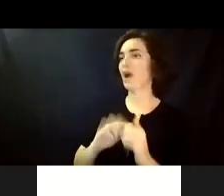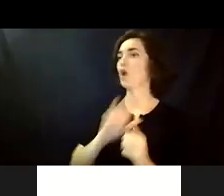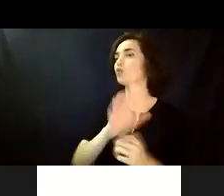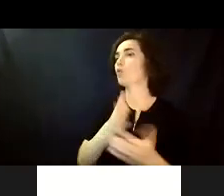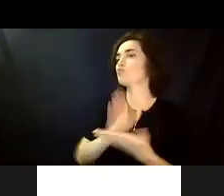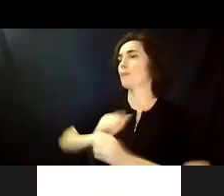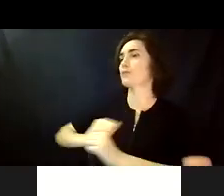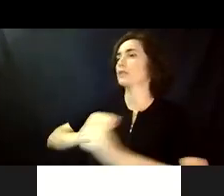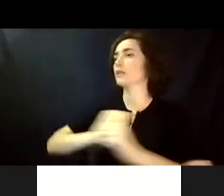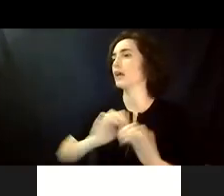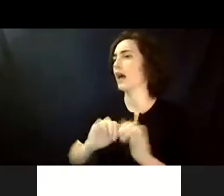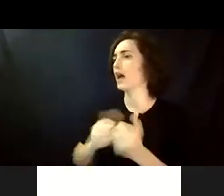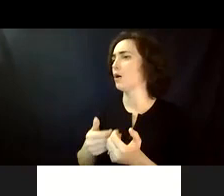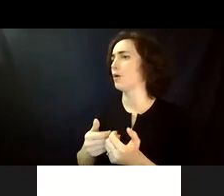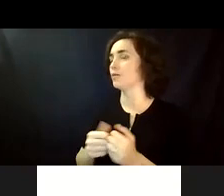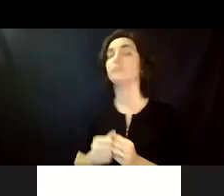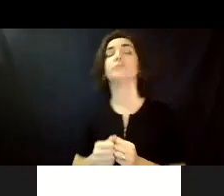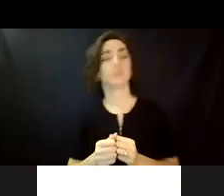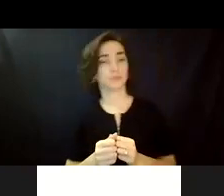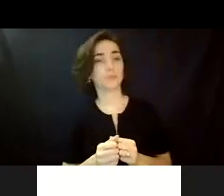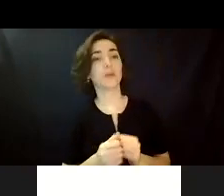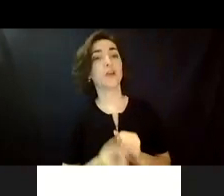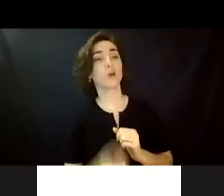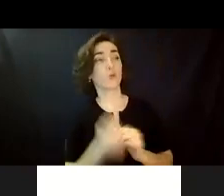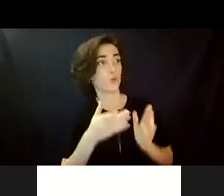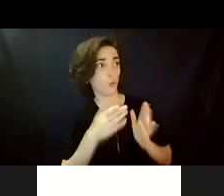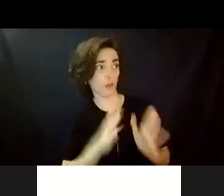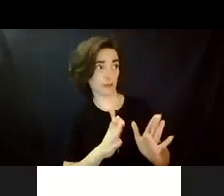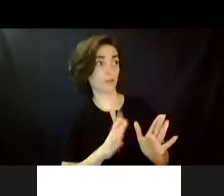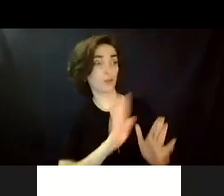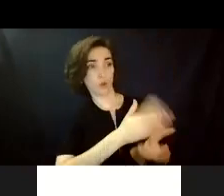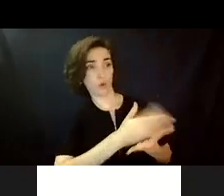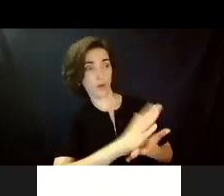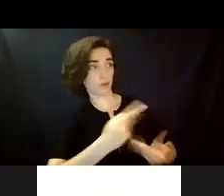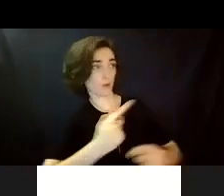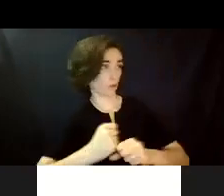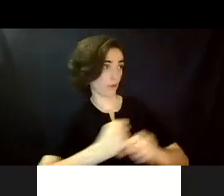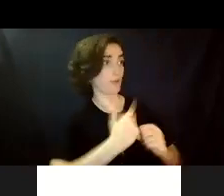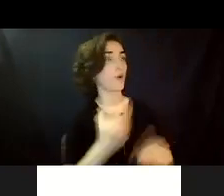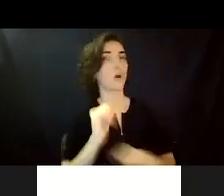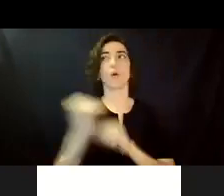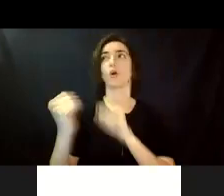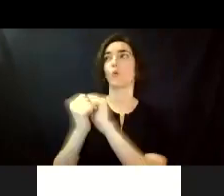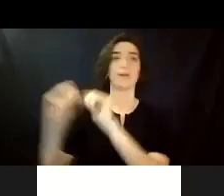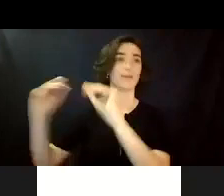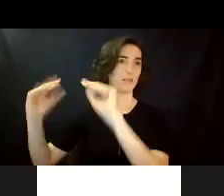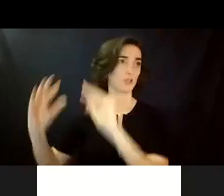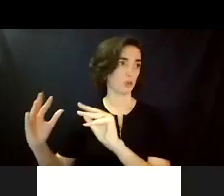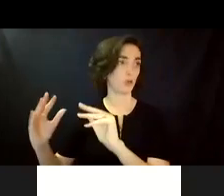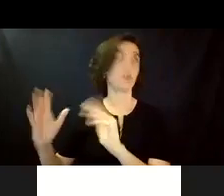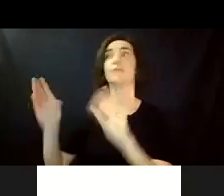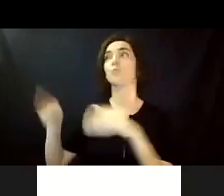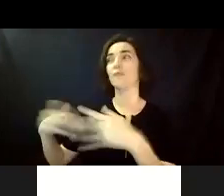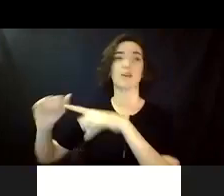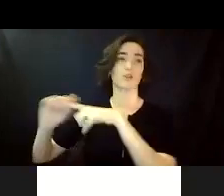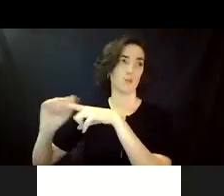that we are working on making sure our students' rights are protected is by working with faculty, and we are doing faculty training. So over